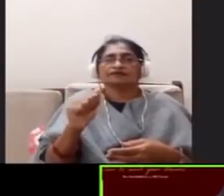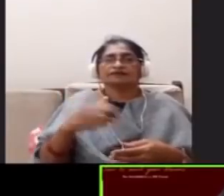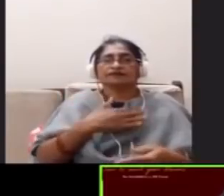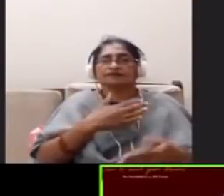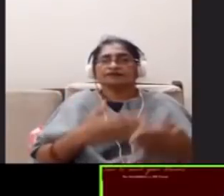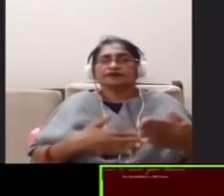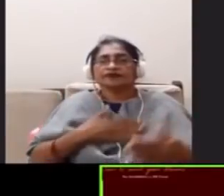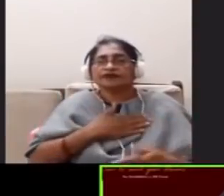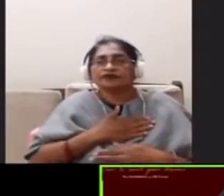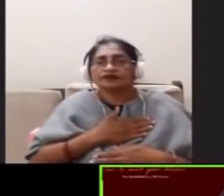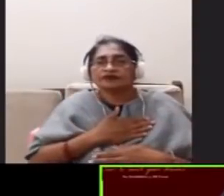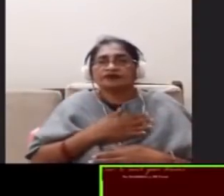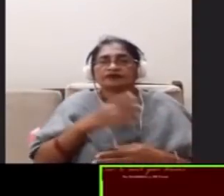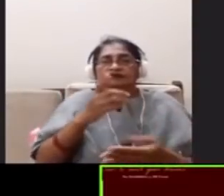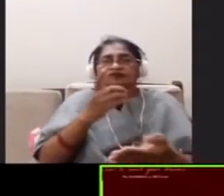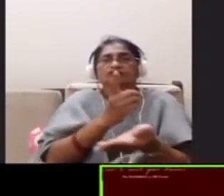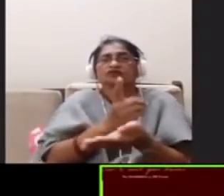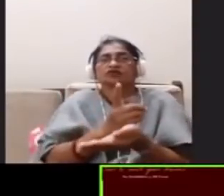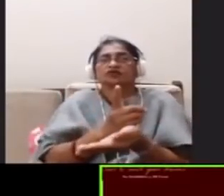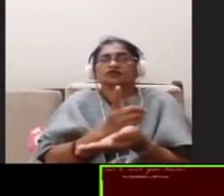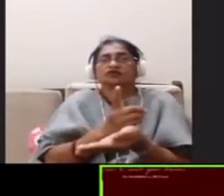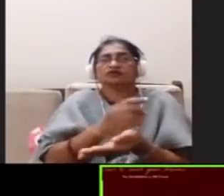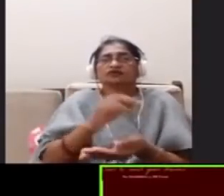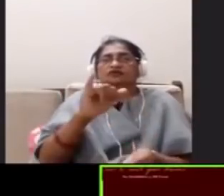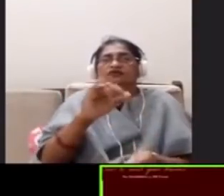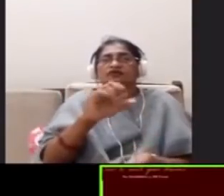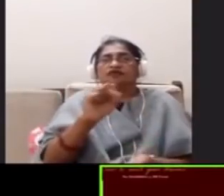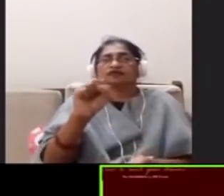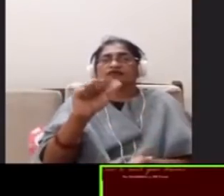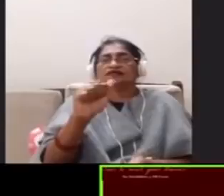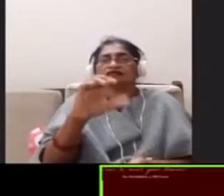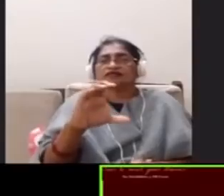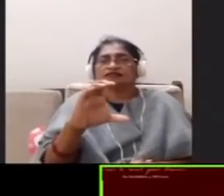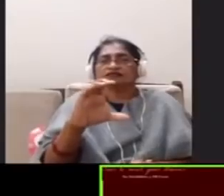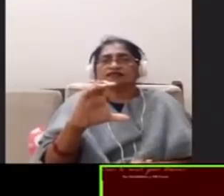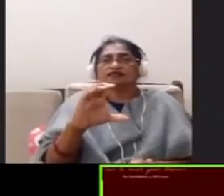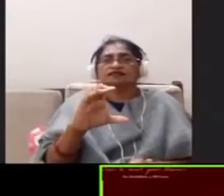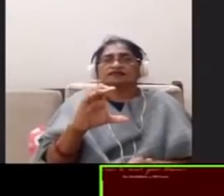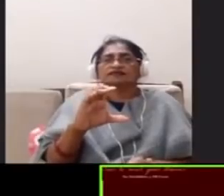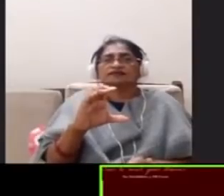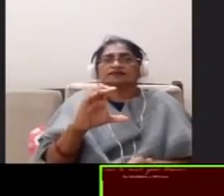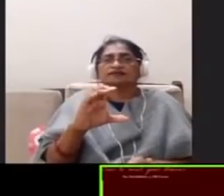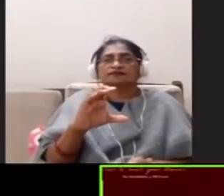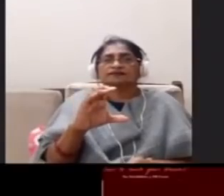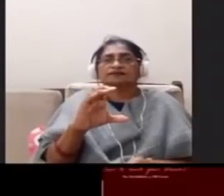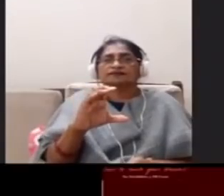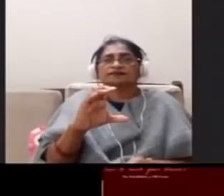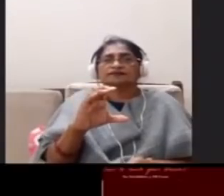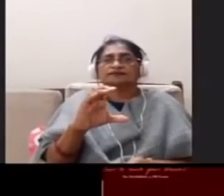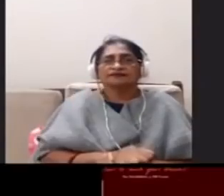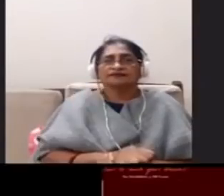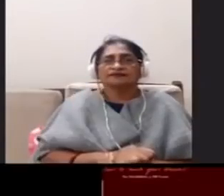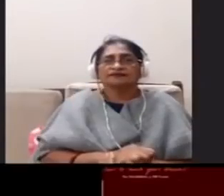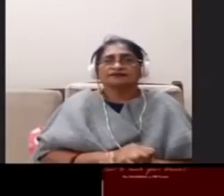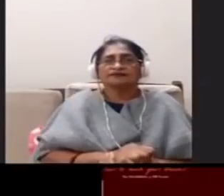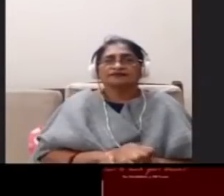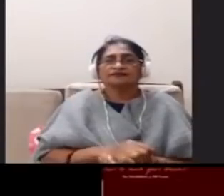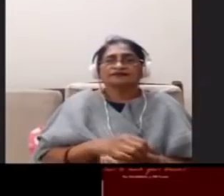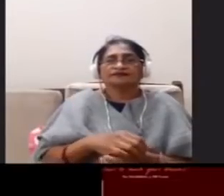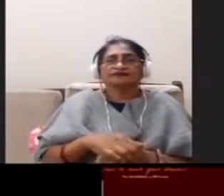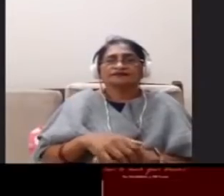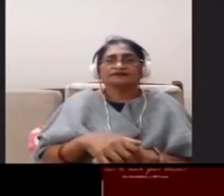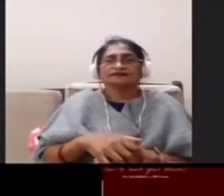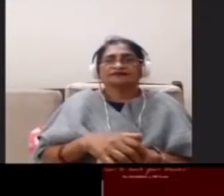Senator Dr. Isaac here with us. Jambo Senator, habari gani? Mzuri sana, mzuri